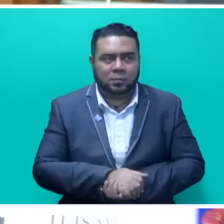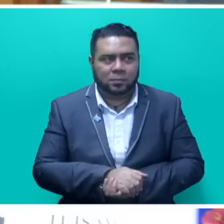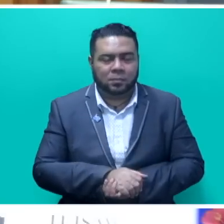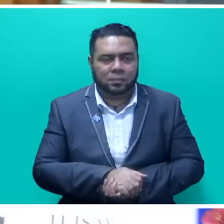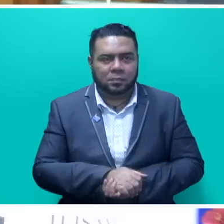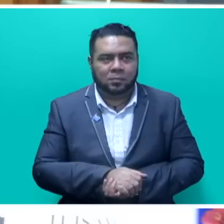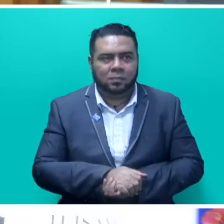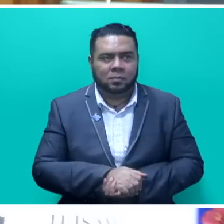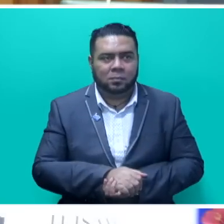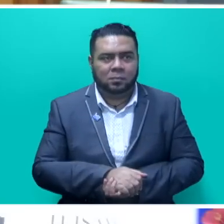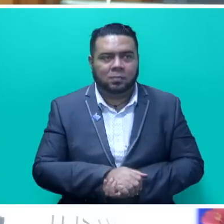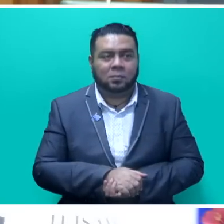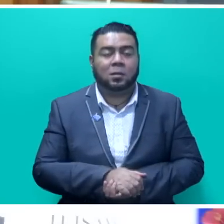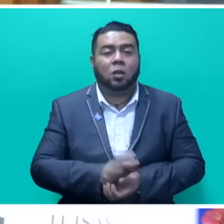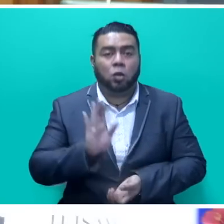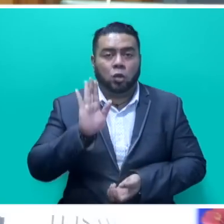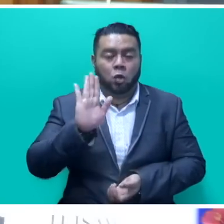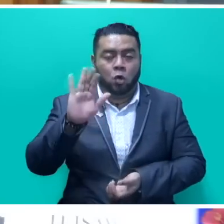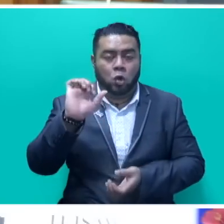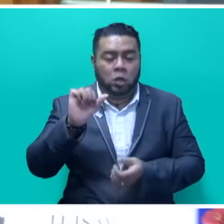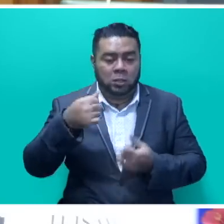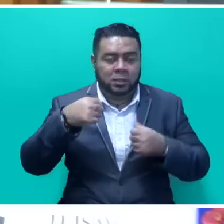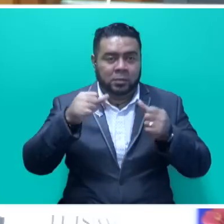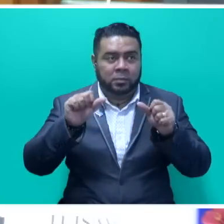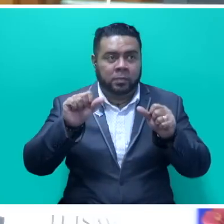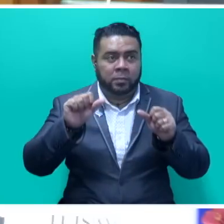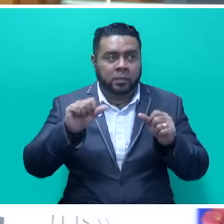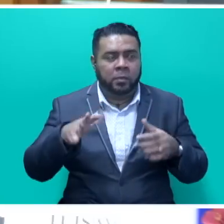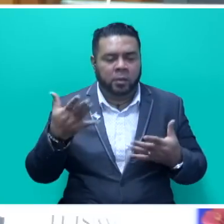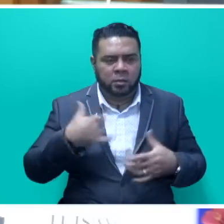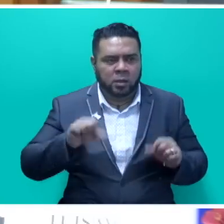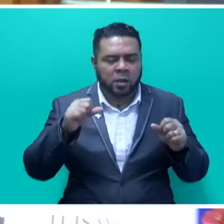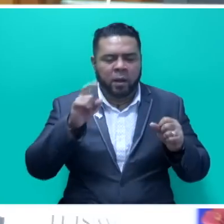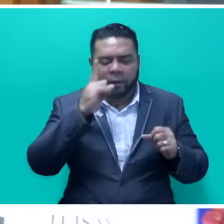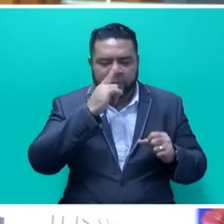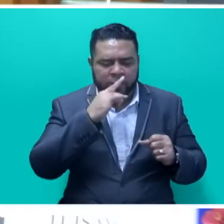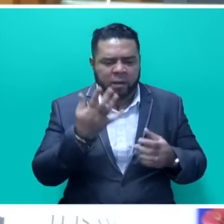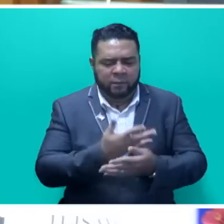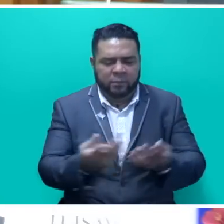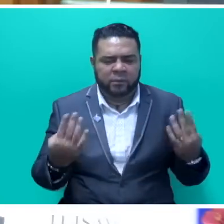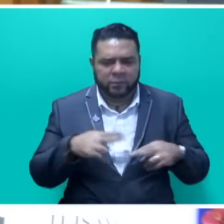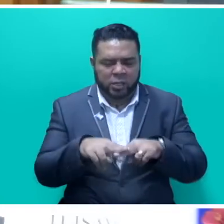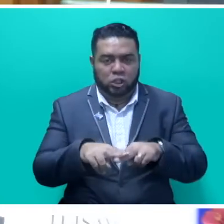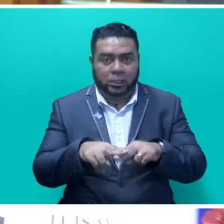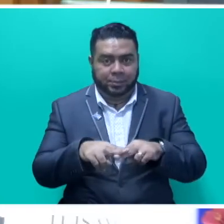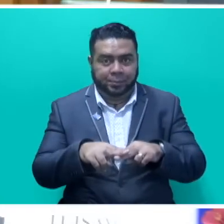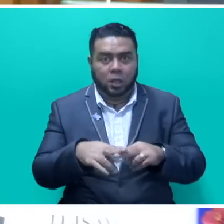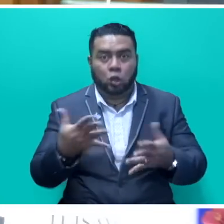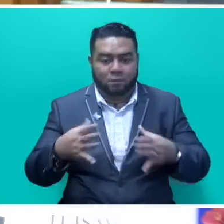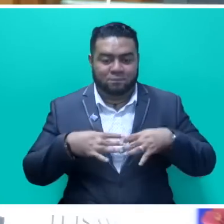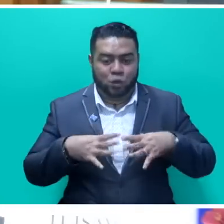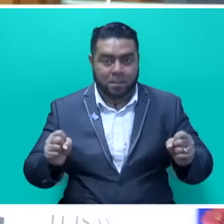responsibilities. Your success is the success of the people of Fiji. It is their